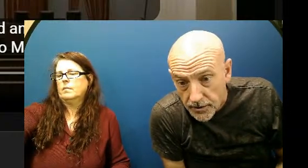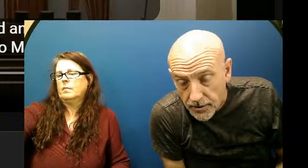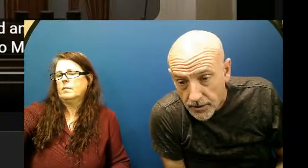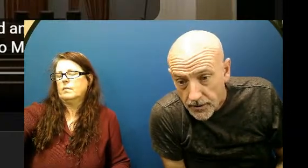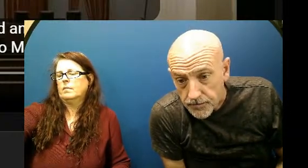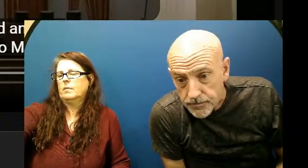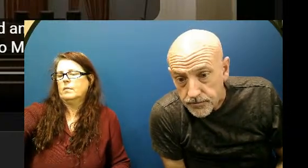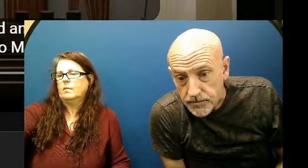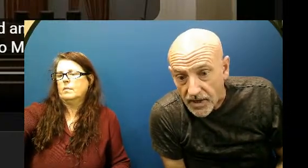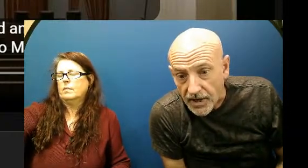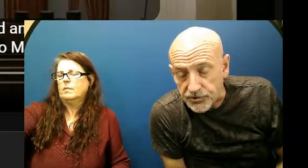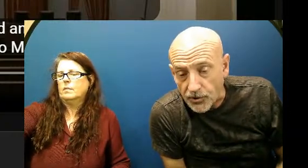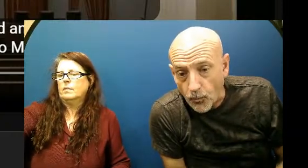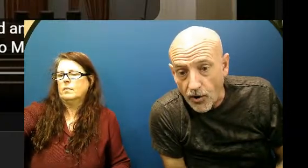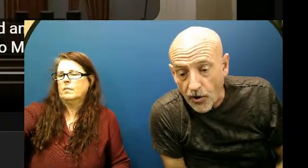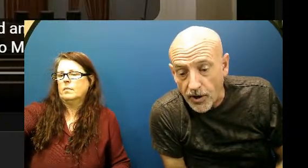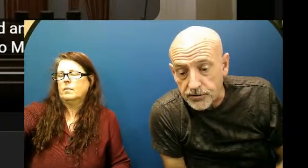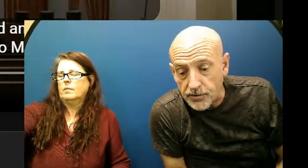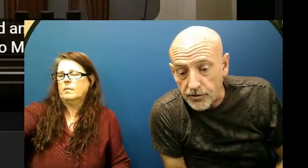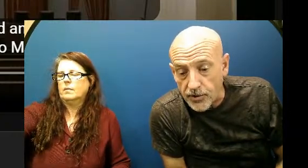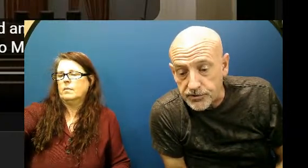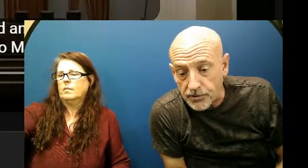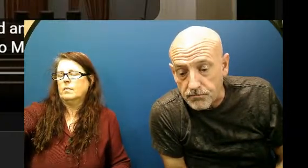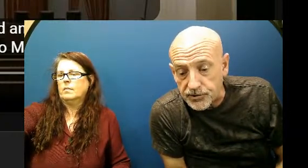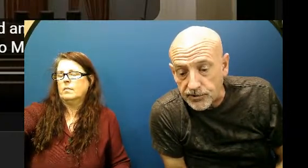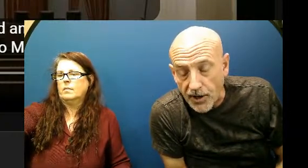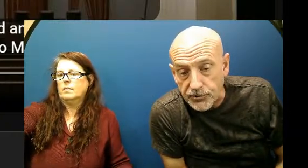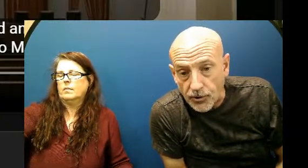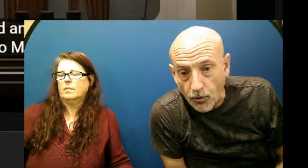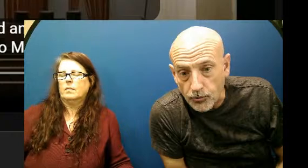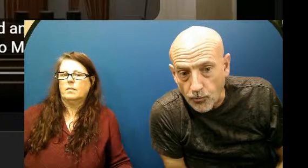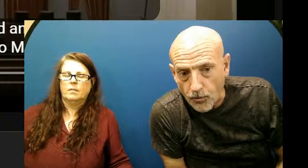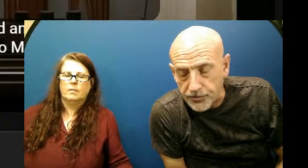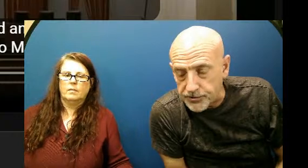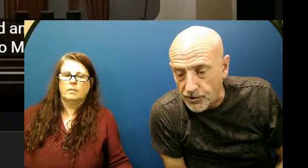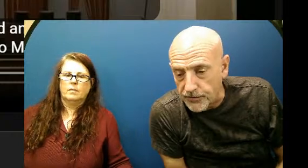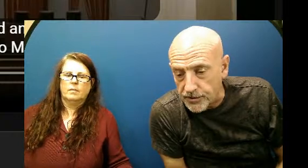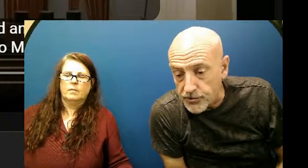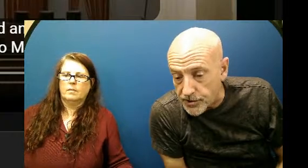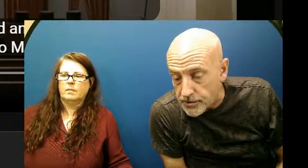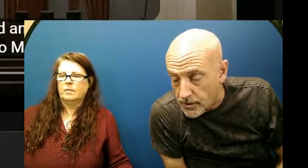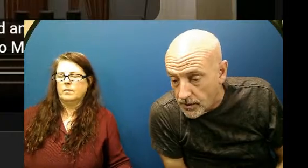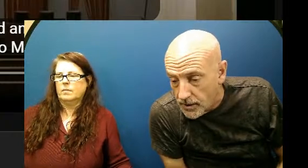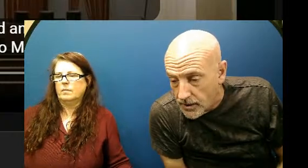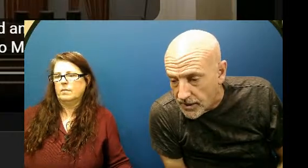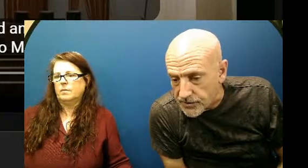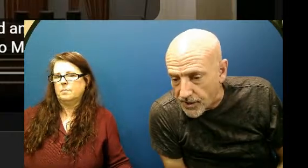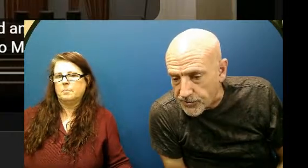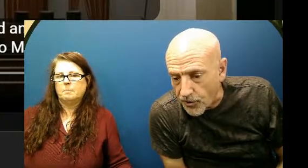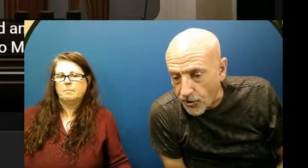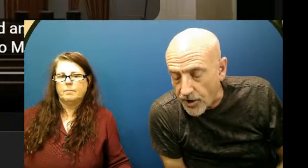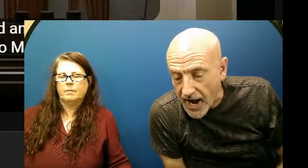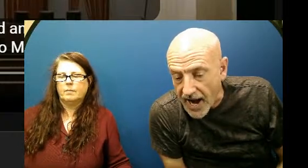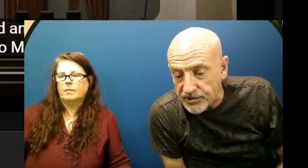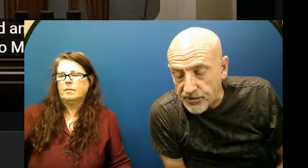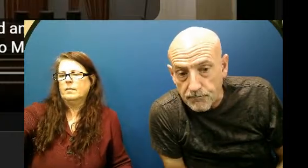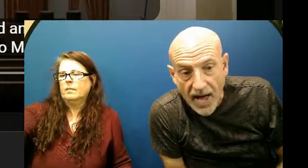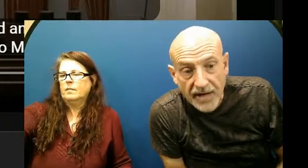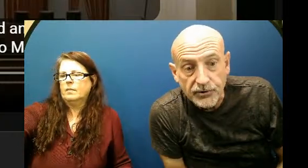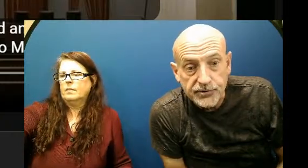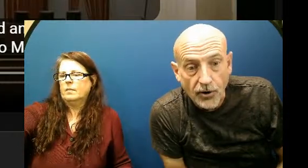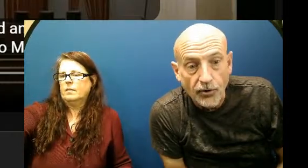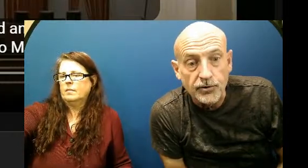China. And so we are in it's like the Cold War with the Soviet Union, in that there are